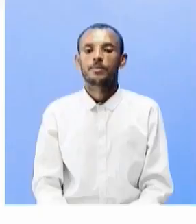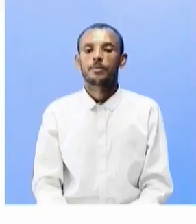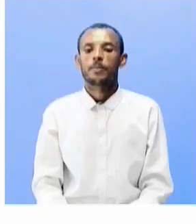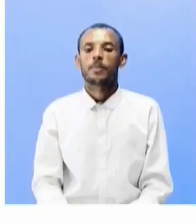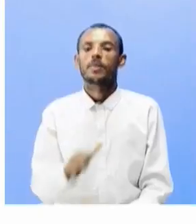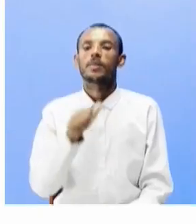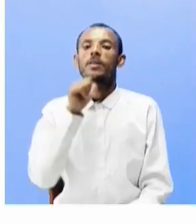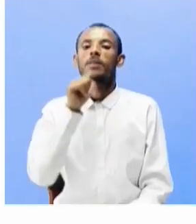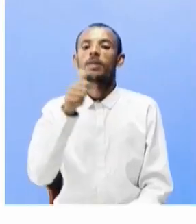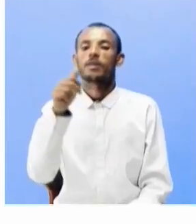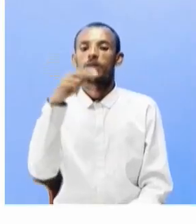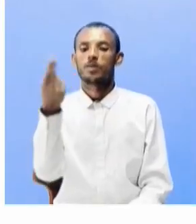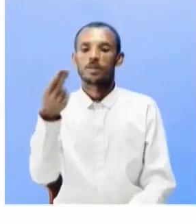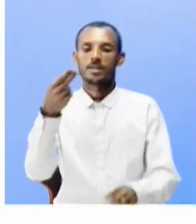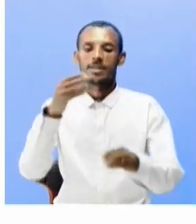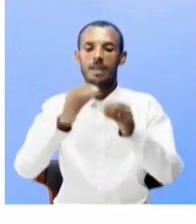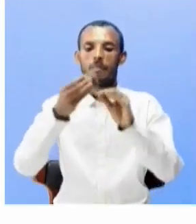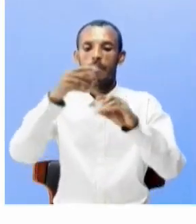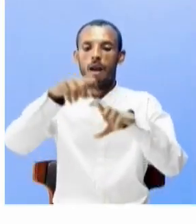a number line.